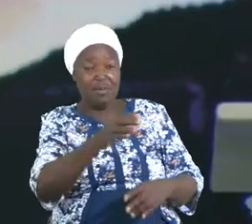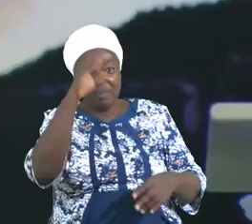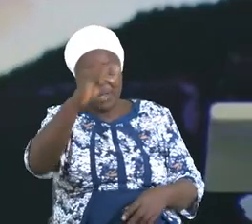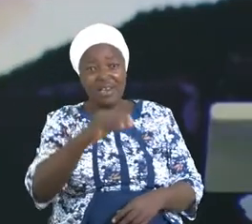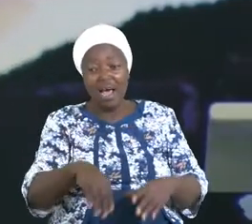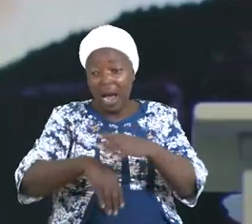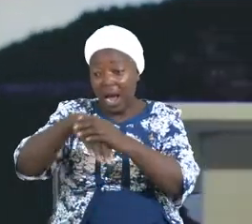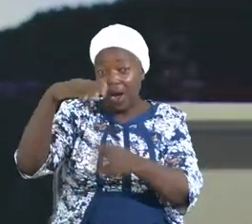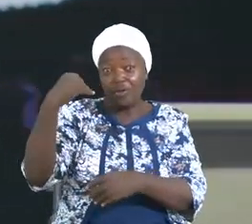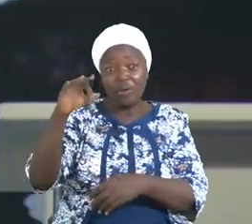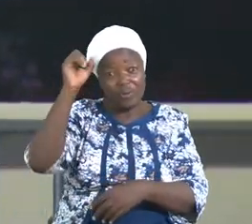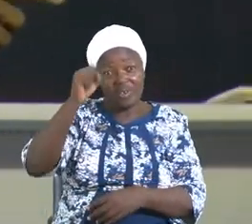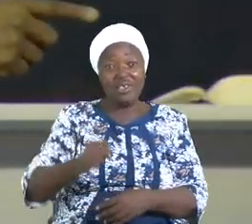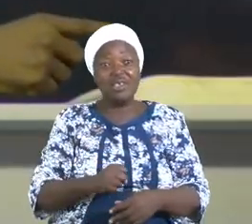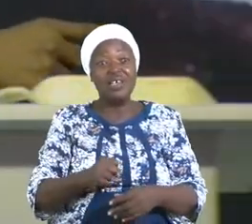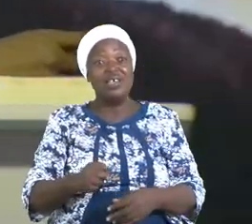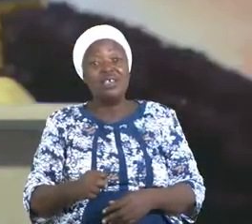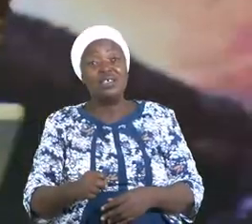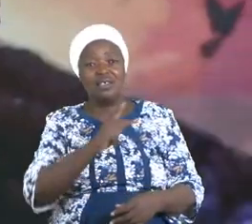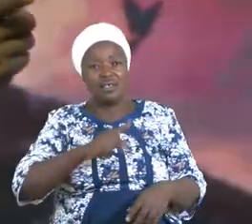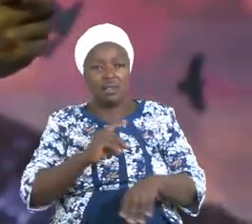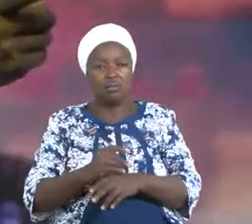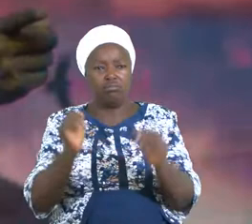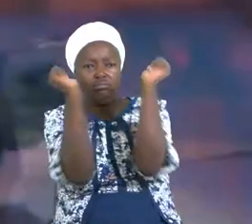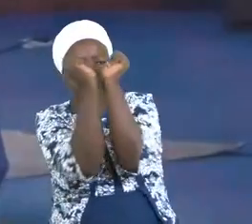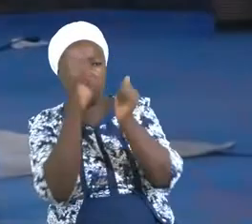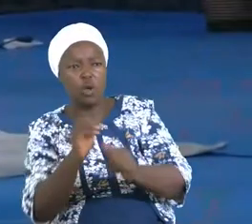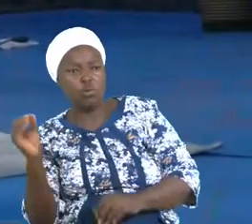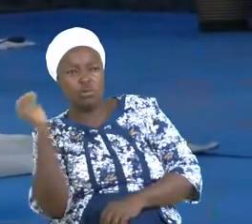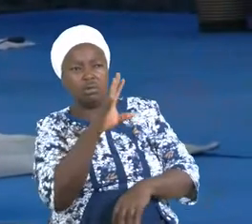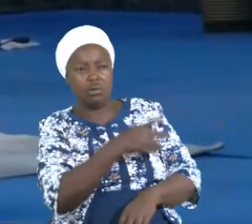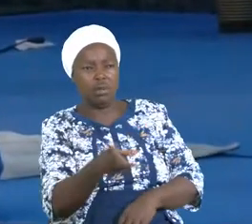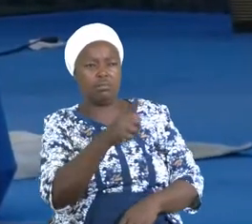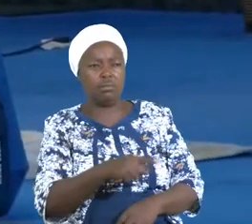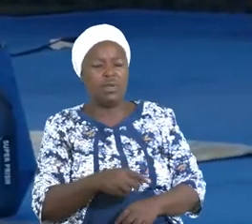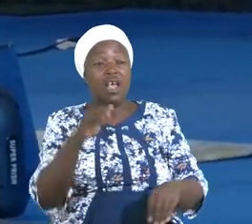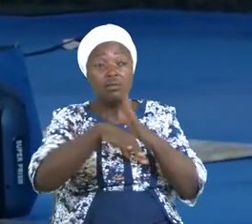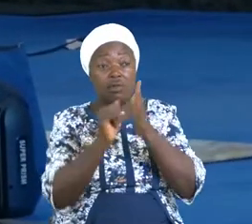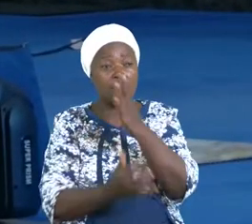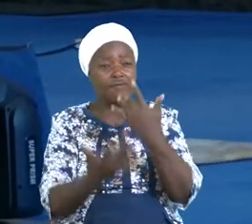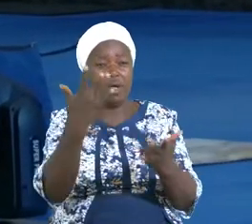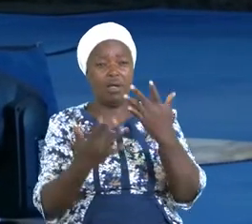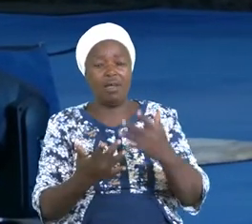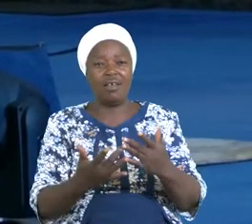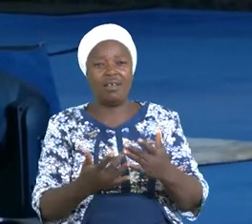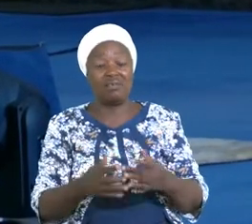his kingdom. Bind them. Throw them into the fire. They were